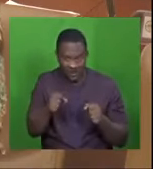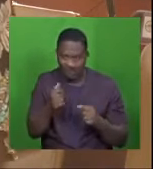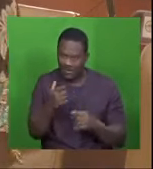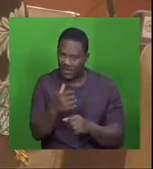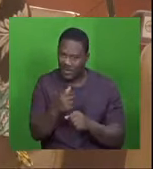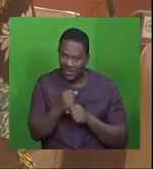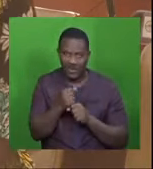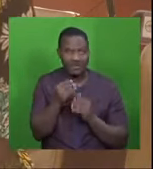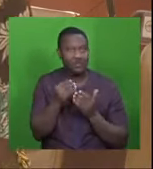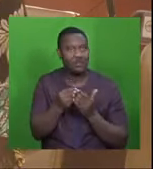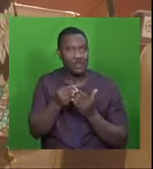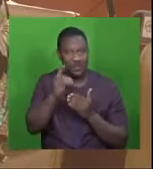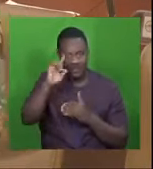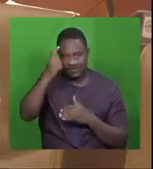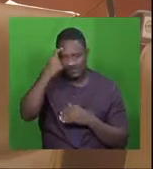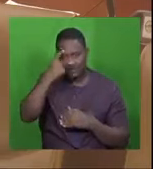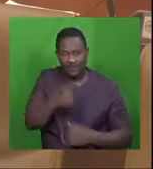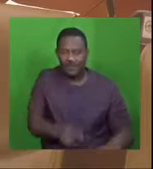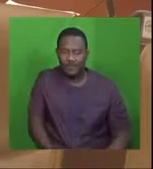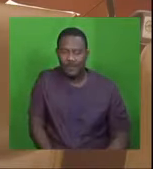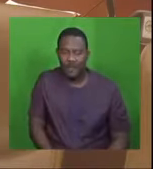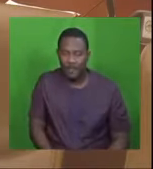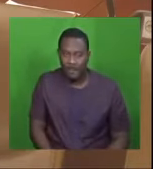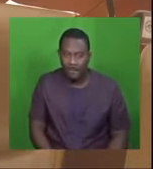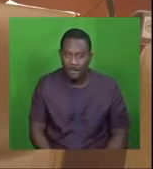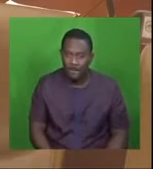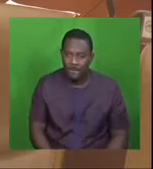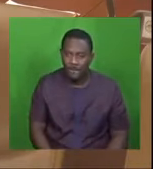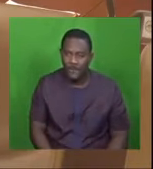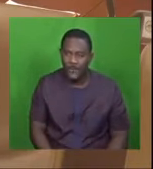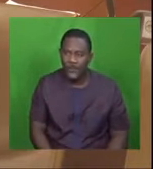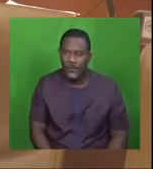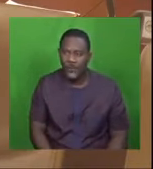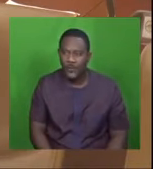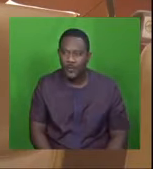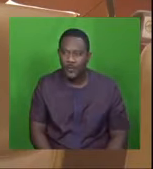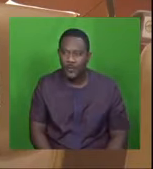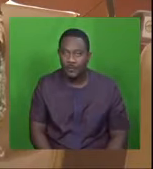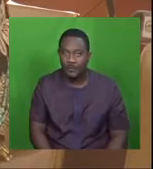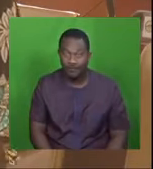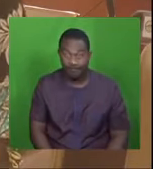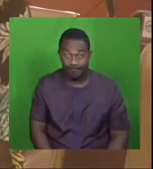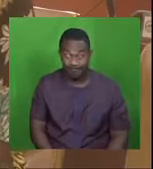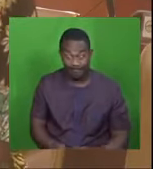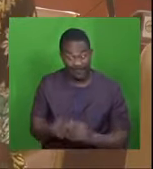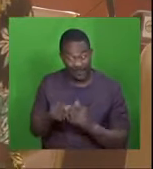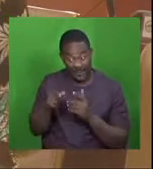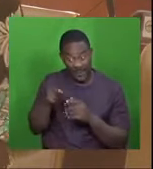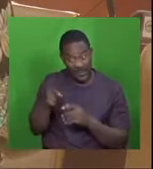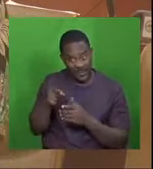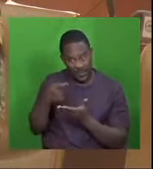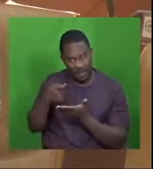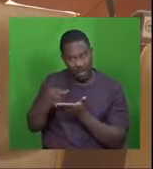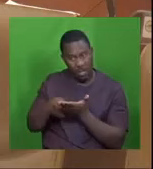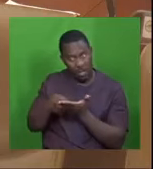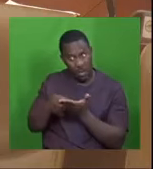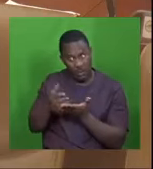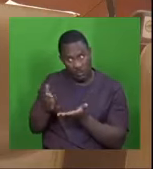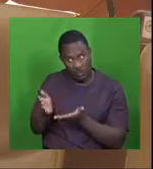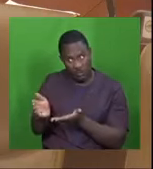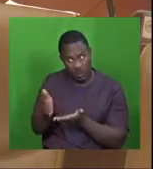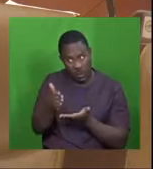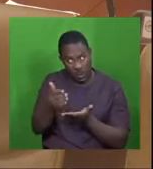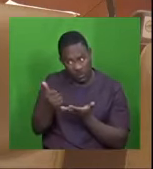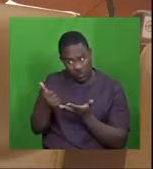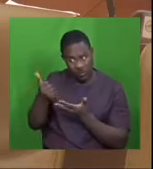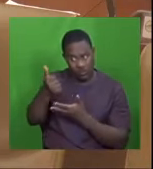well. But Mr. Speaker, improving the tax collection process is not the only way to increase revenue. That is why